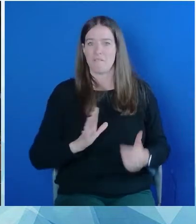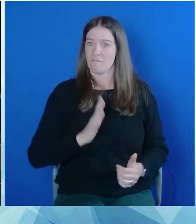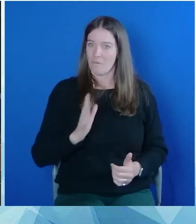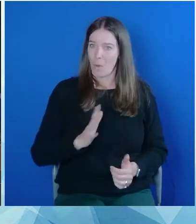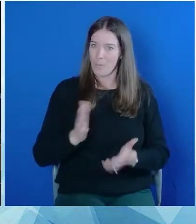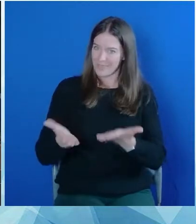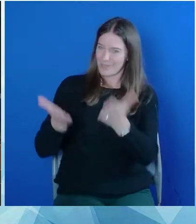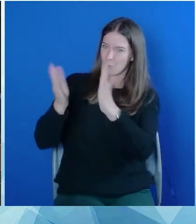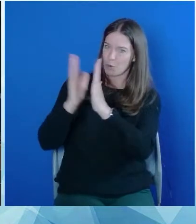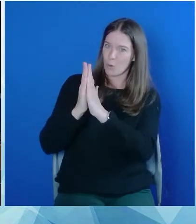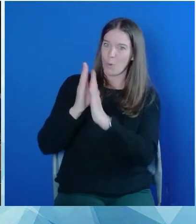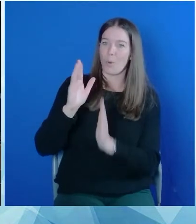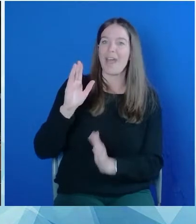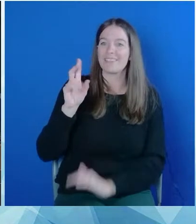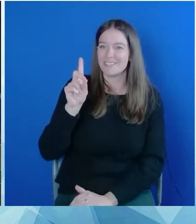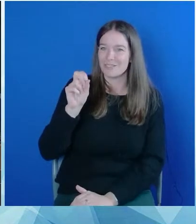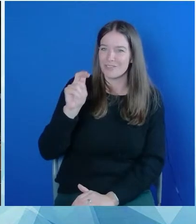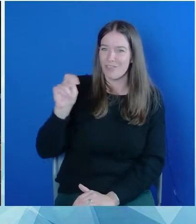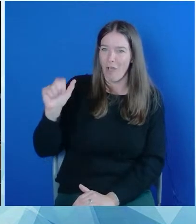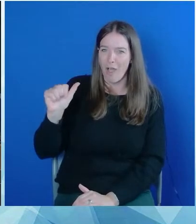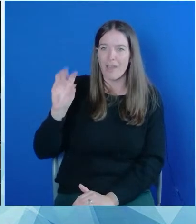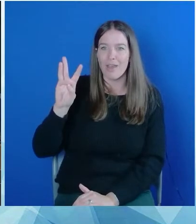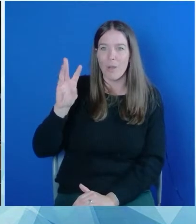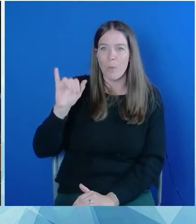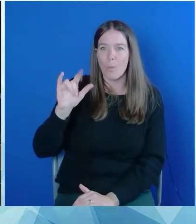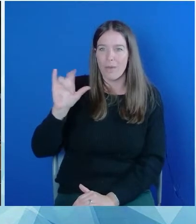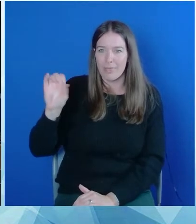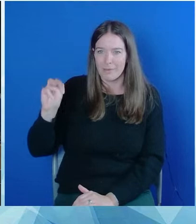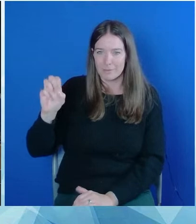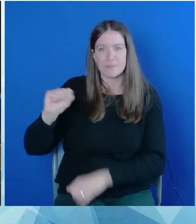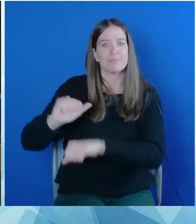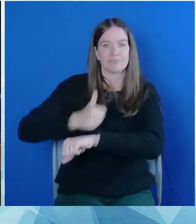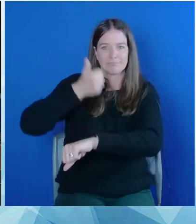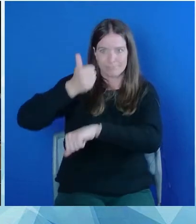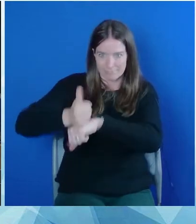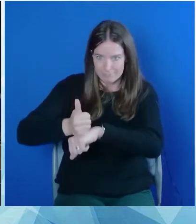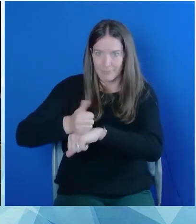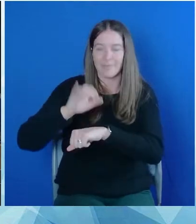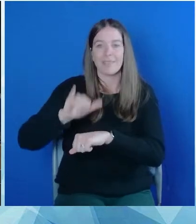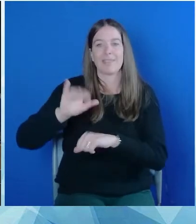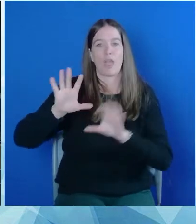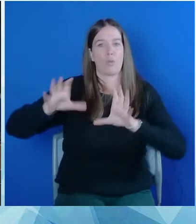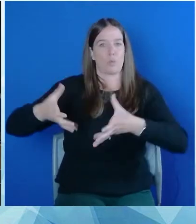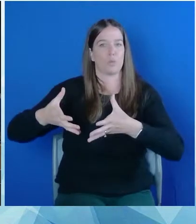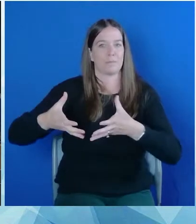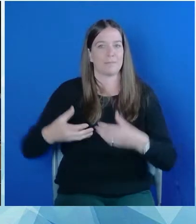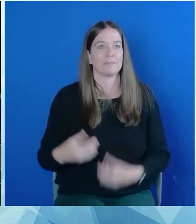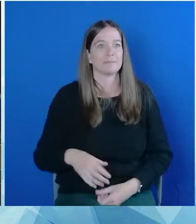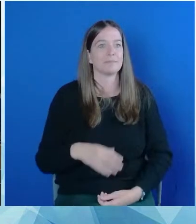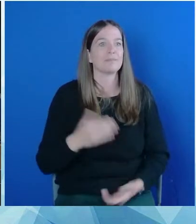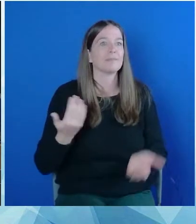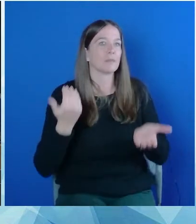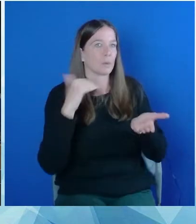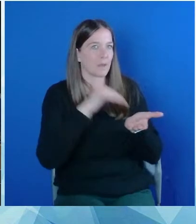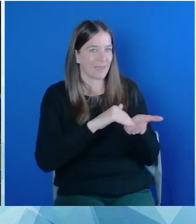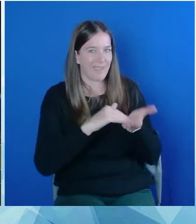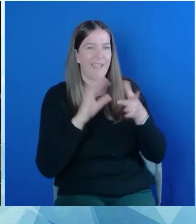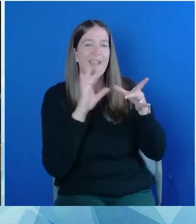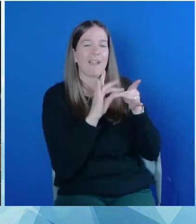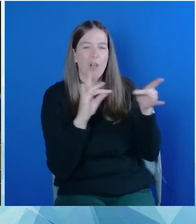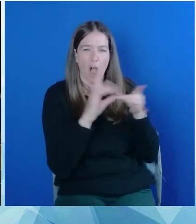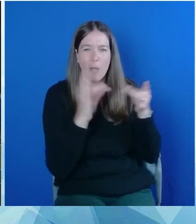you. Thank you, Astrid. And again, the rest of the comments have been posted online and are available for the public